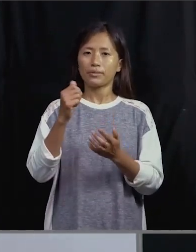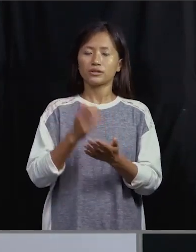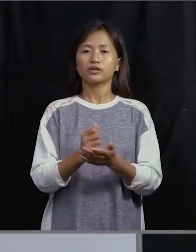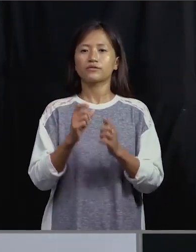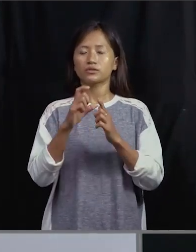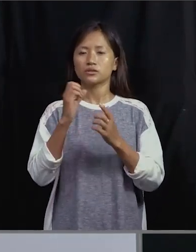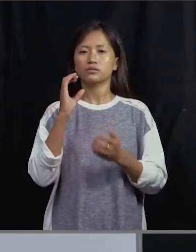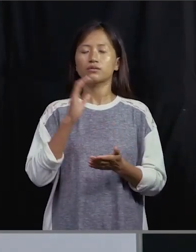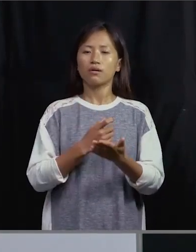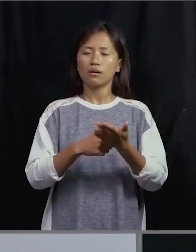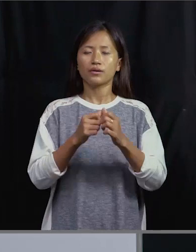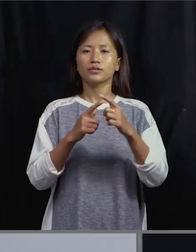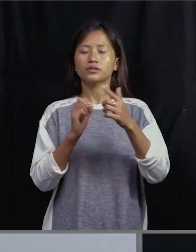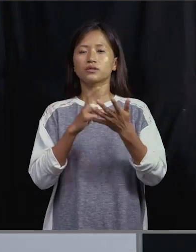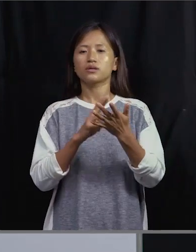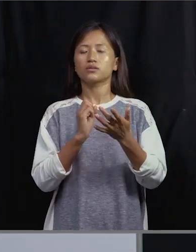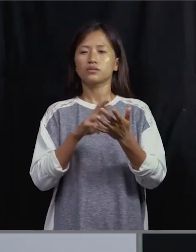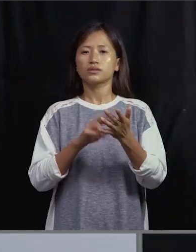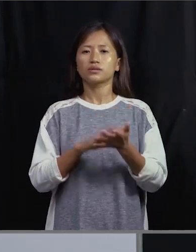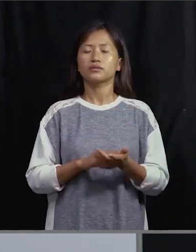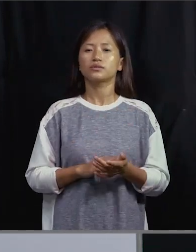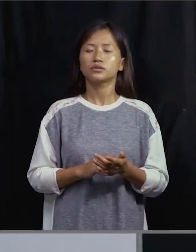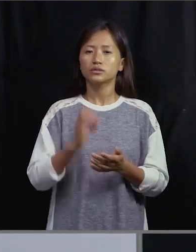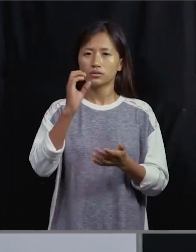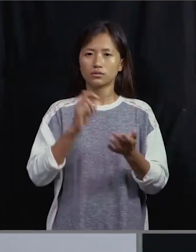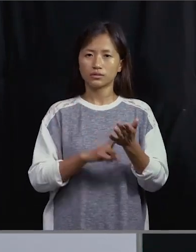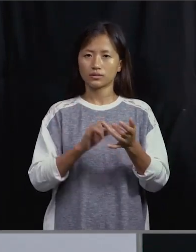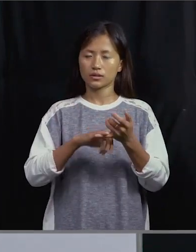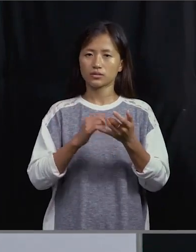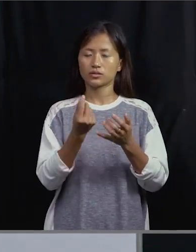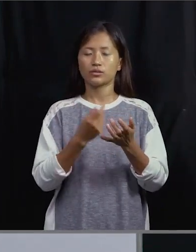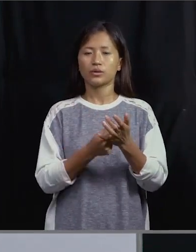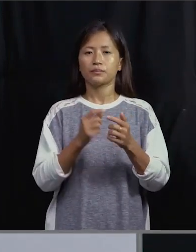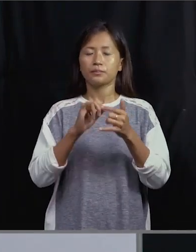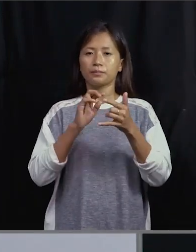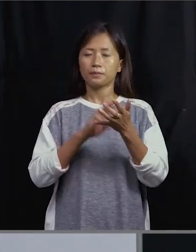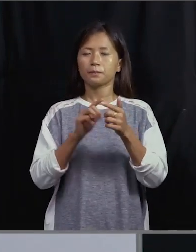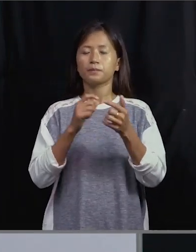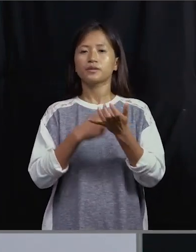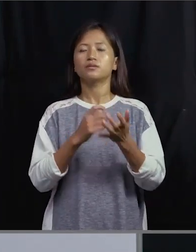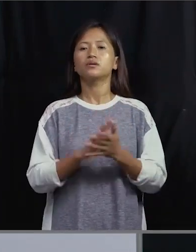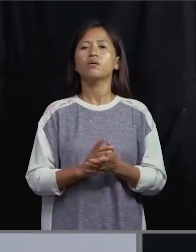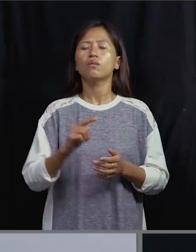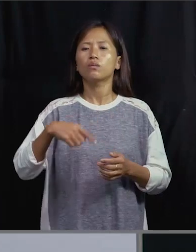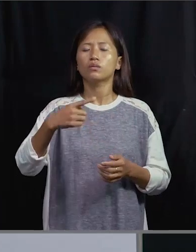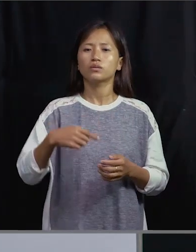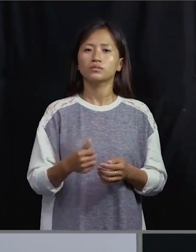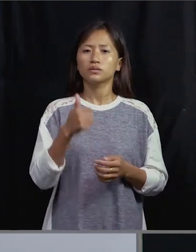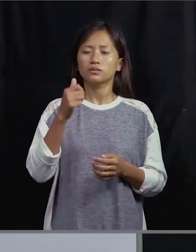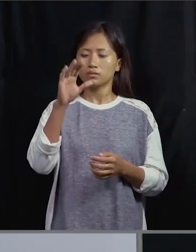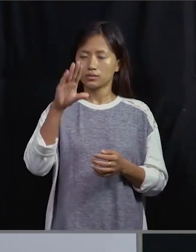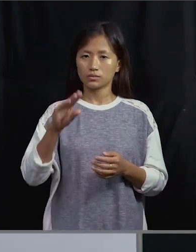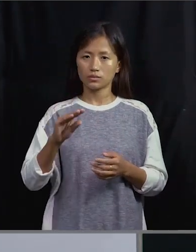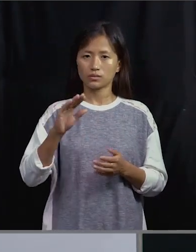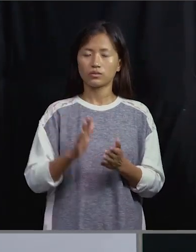rational consumer, as a rational being, our demand for goods will always be low when